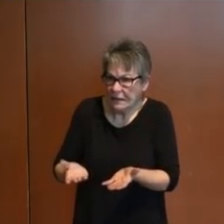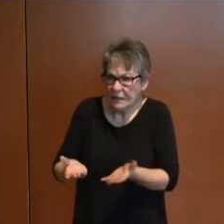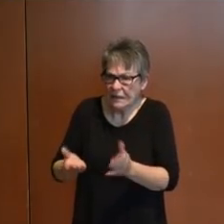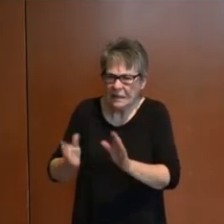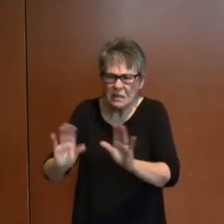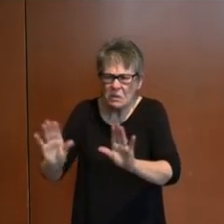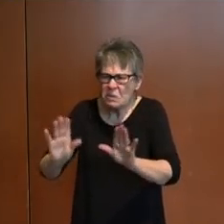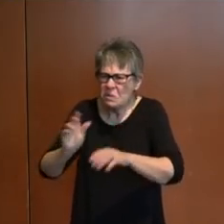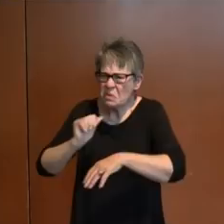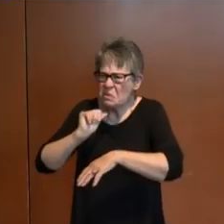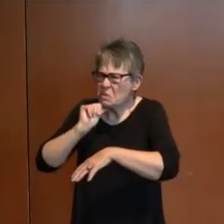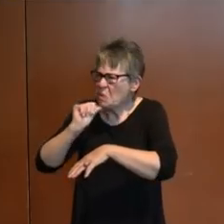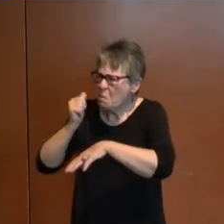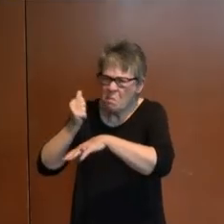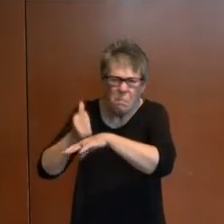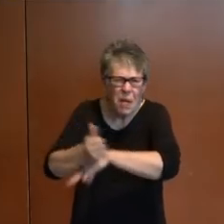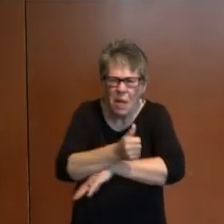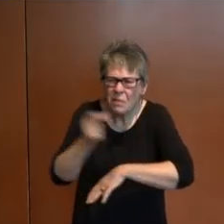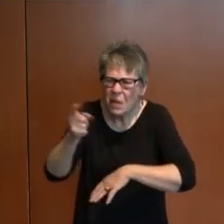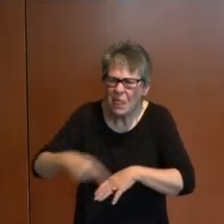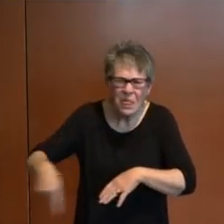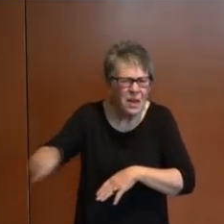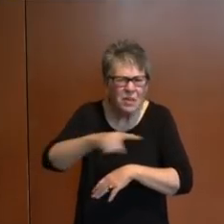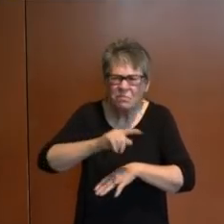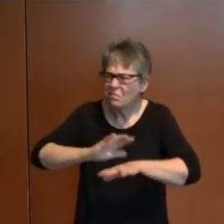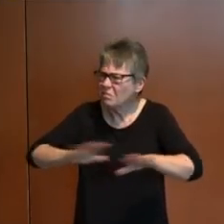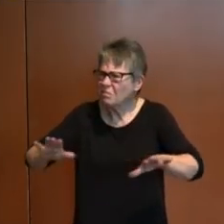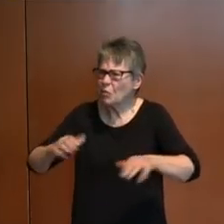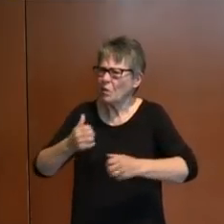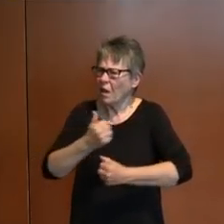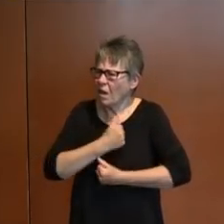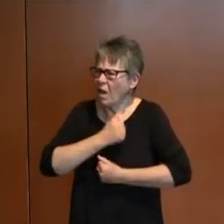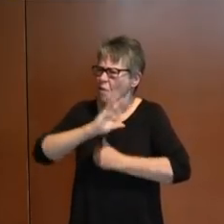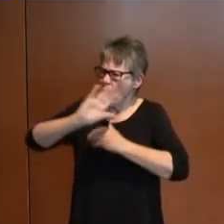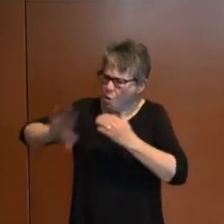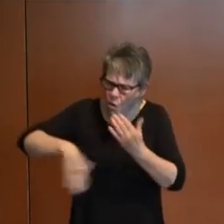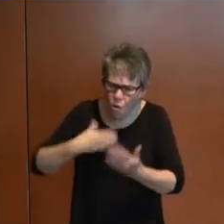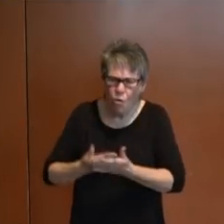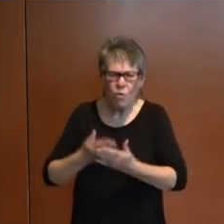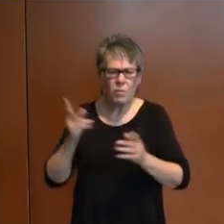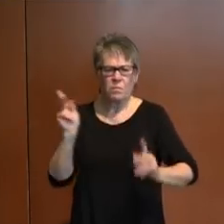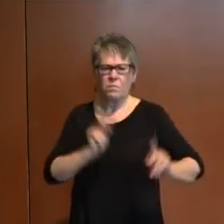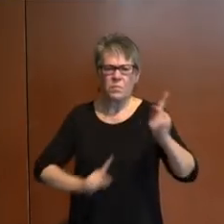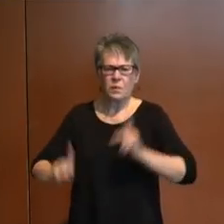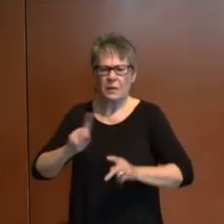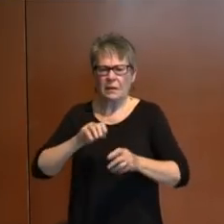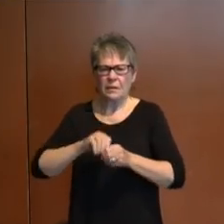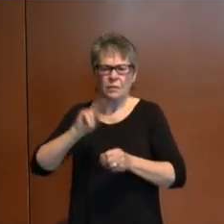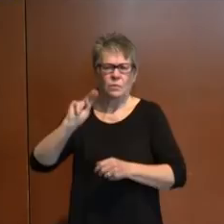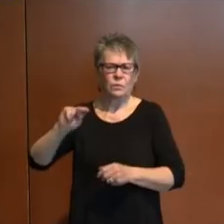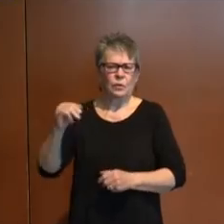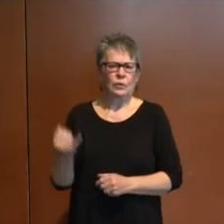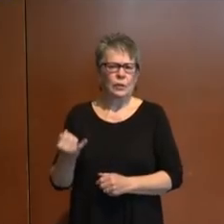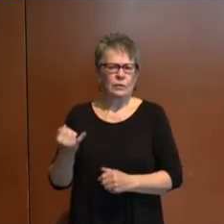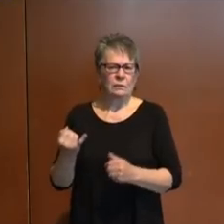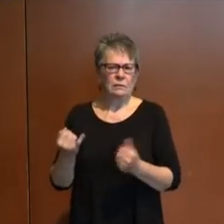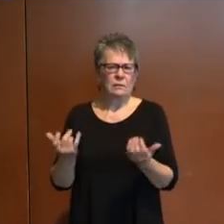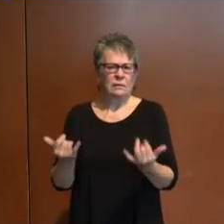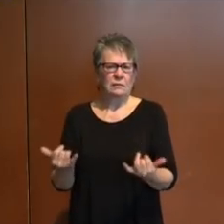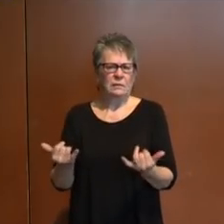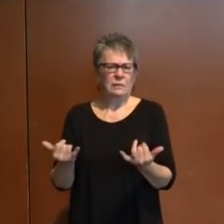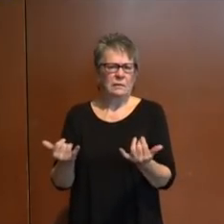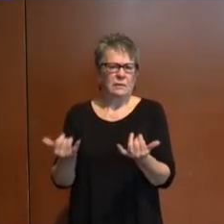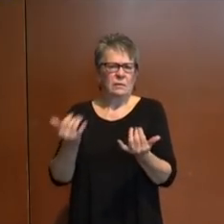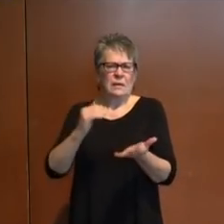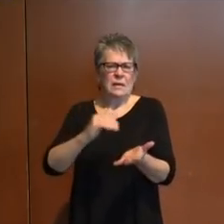productive conversation. So everyone, please, please, please continue to follow our stay-at-home directive. Please